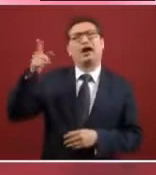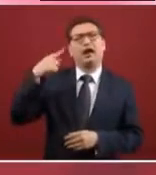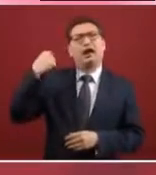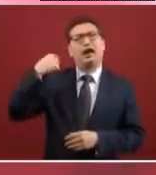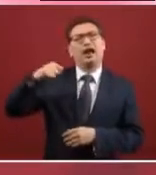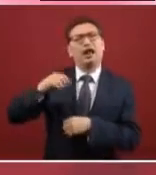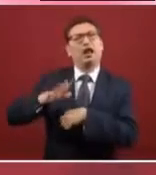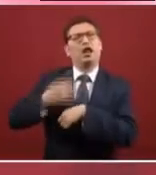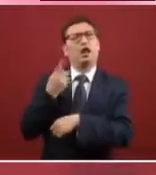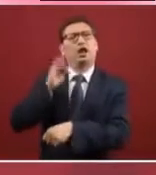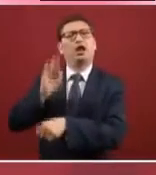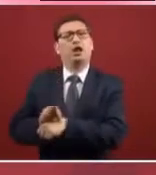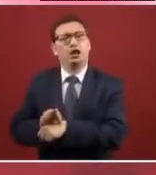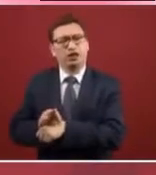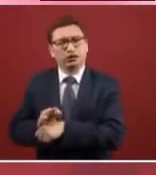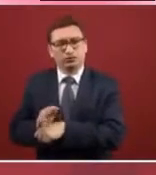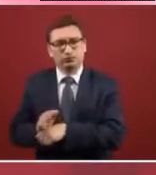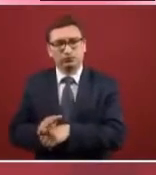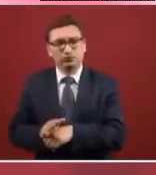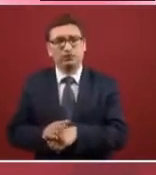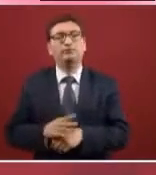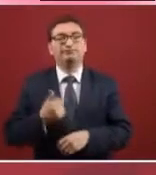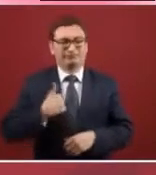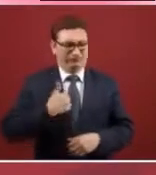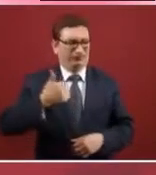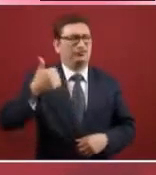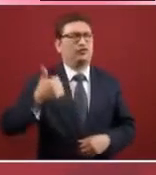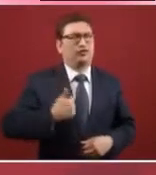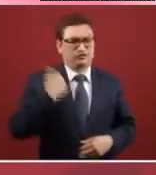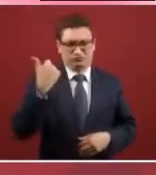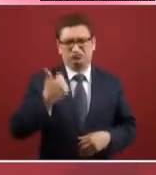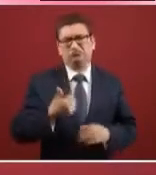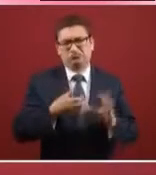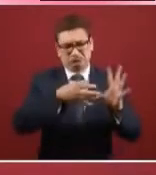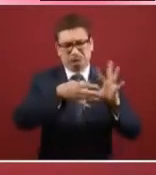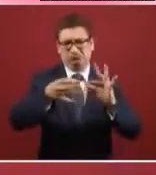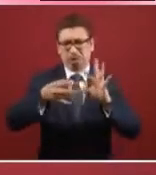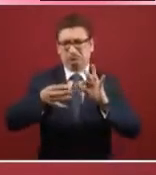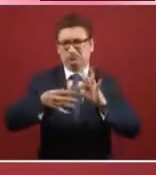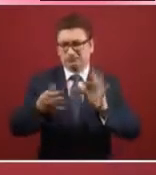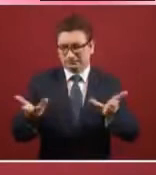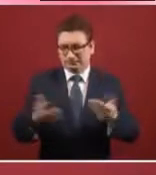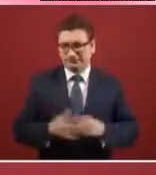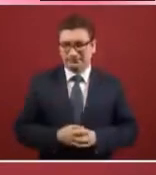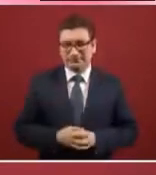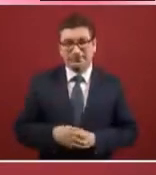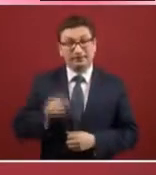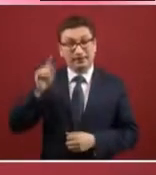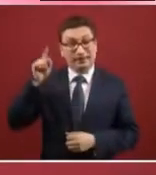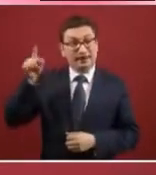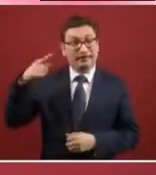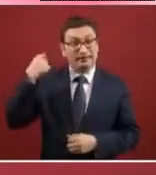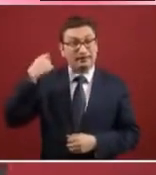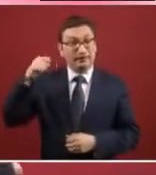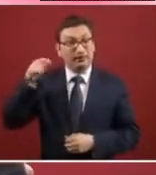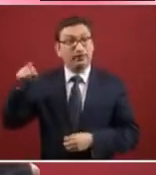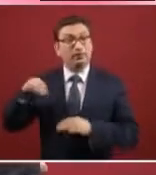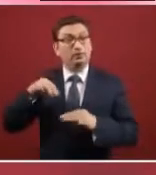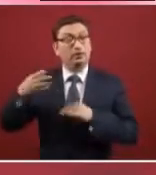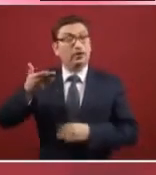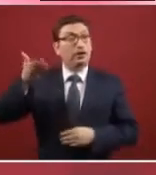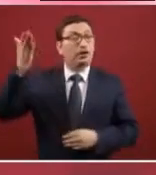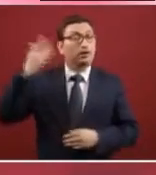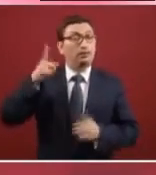Tabasco? Quiero de una vez aprovechar para explicar. And so I'm going to explain it now. Allá se generó un movimiento. There was a movement from